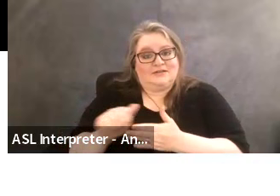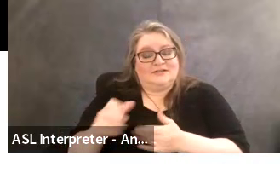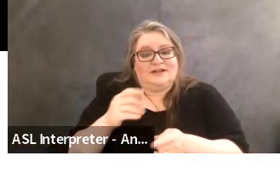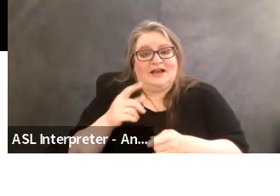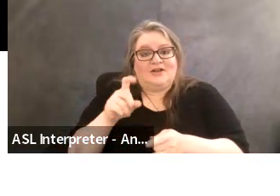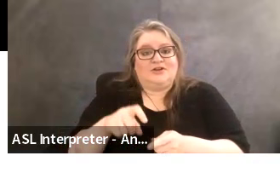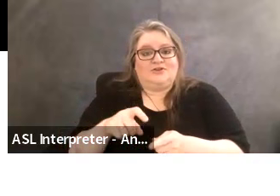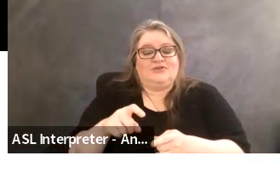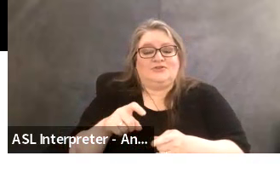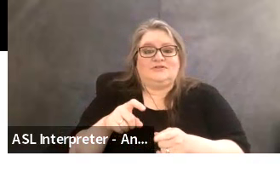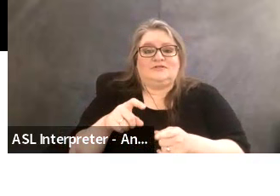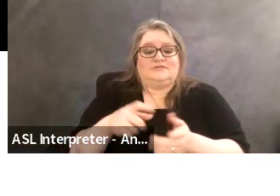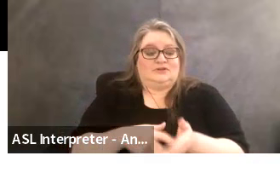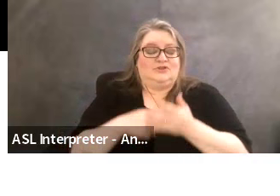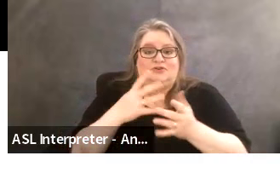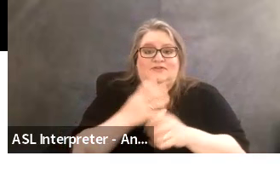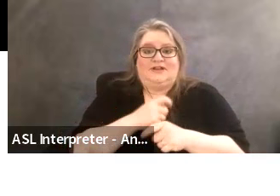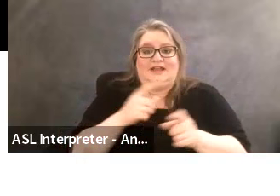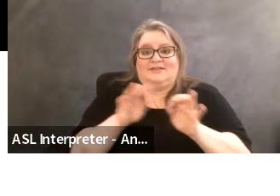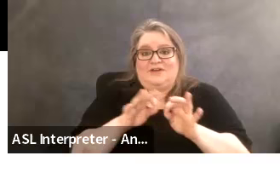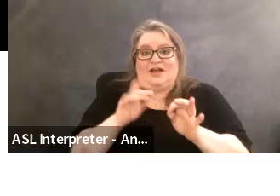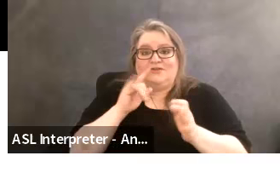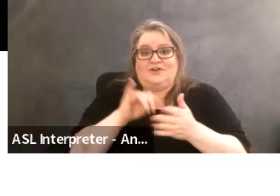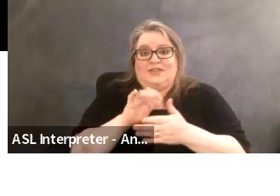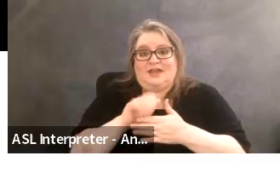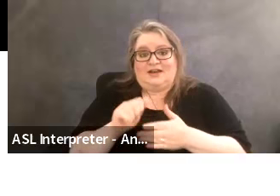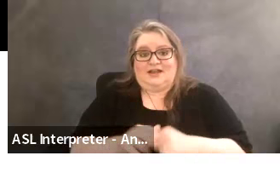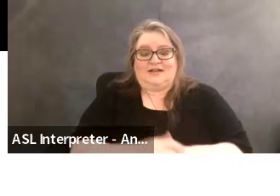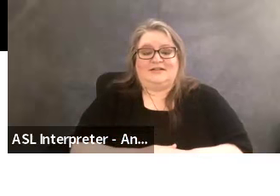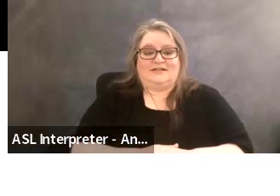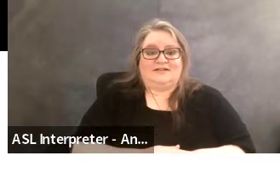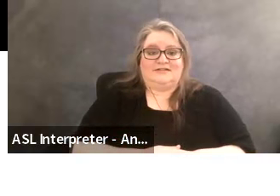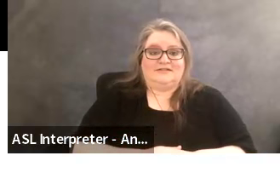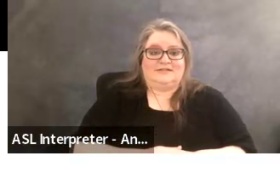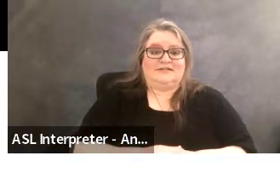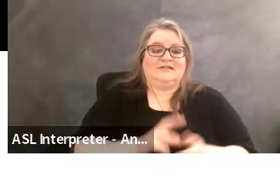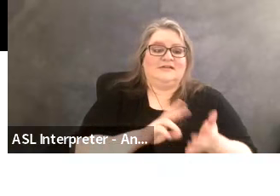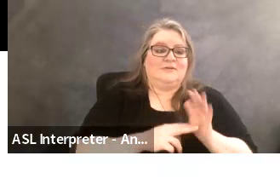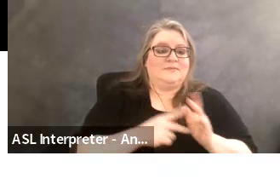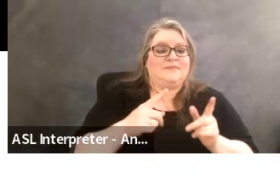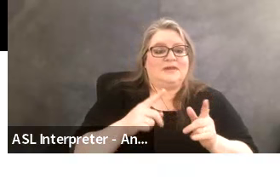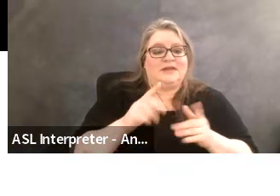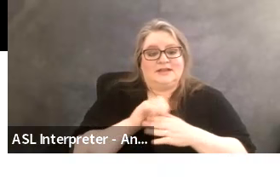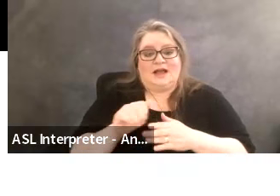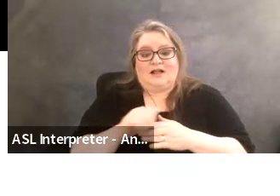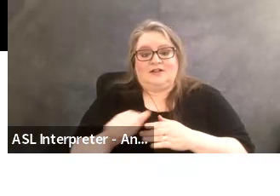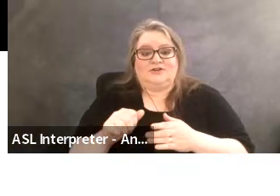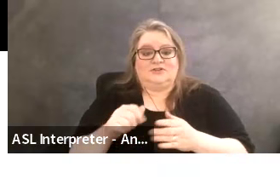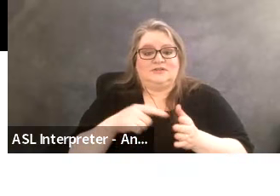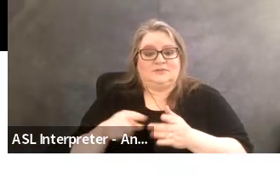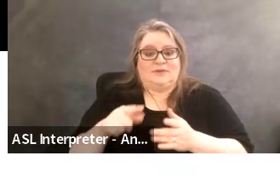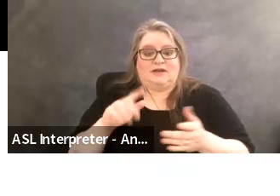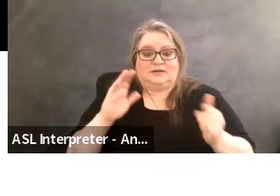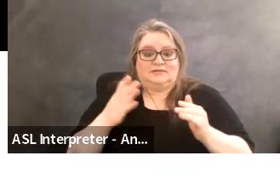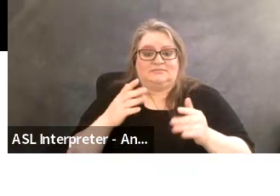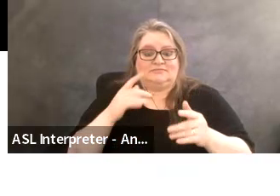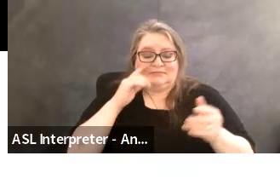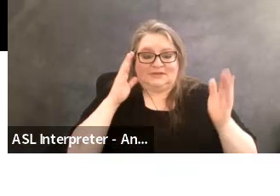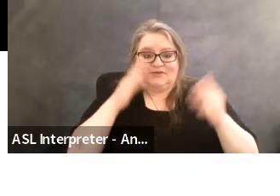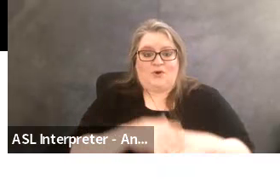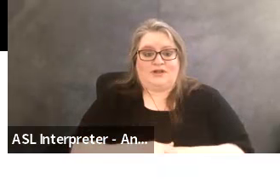for that dollar. Meaning and value per dollar spent. To focus. I'm here to tell